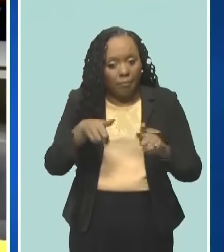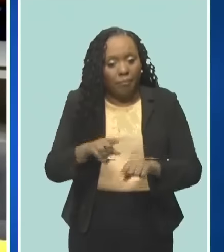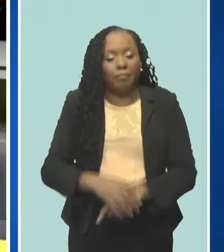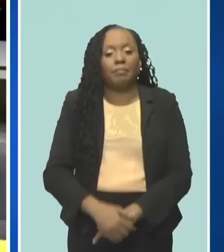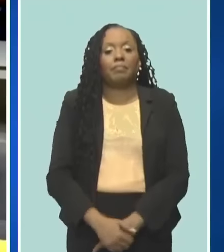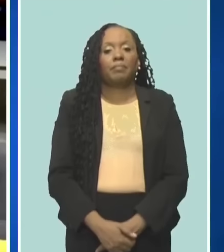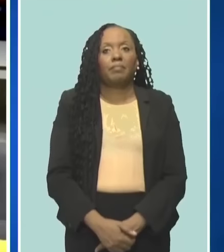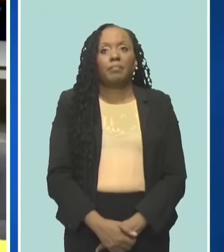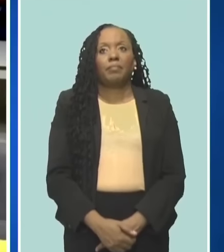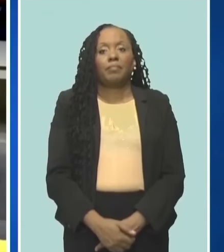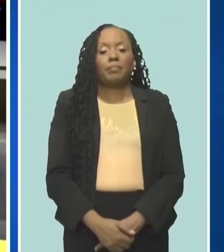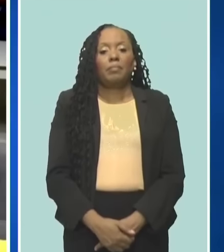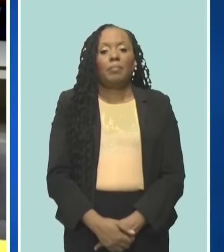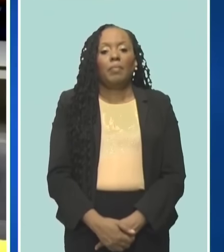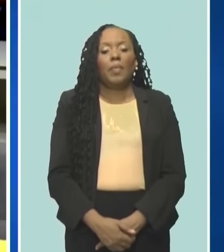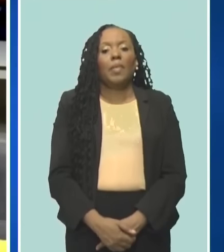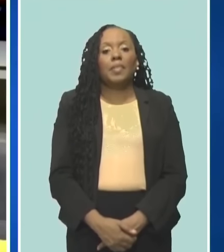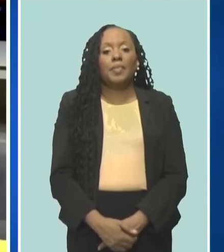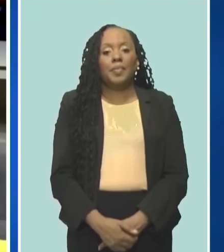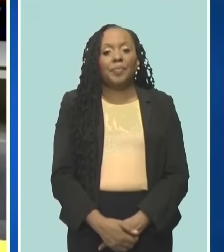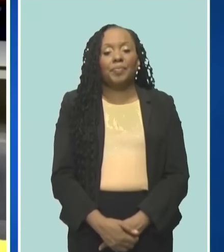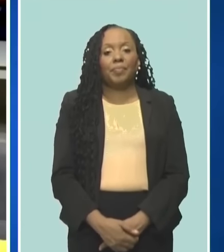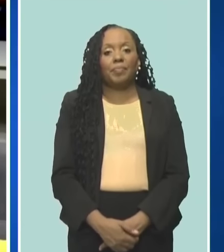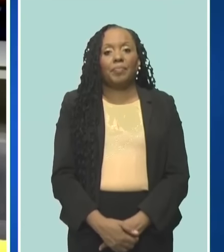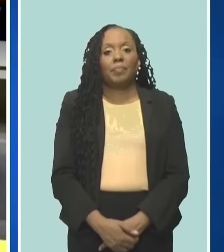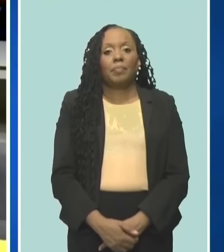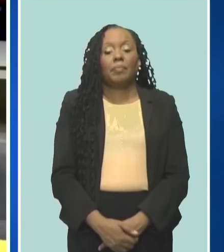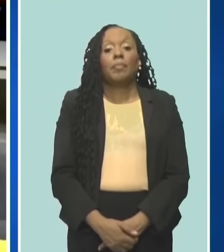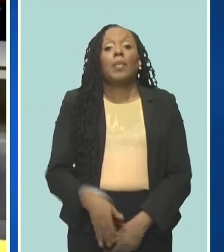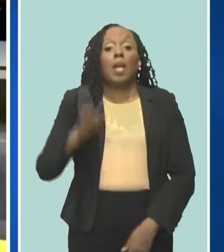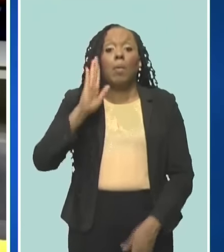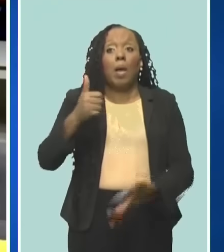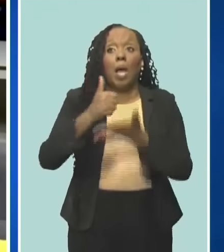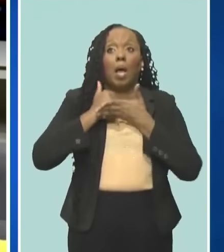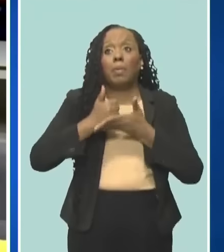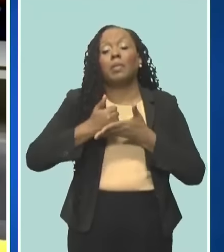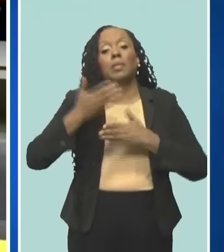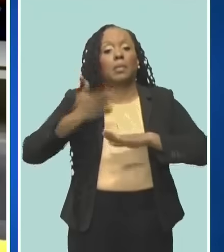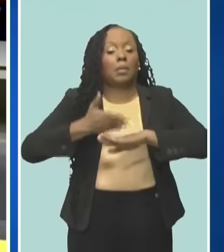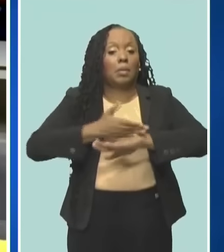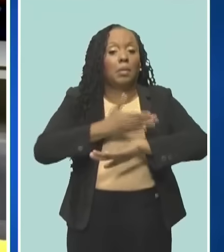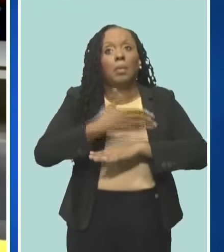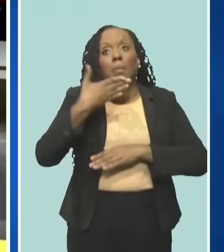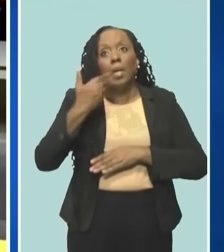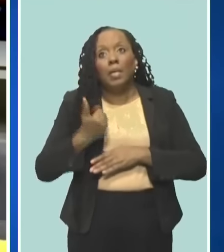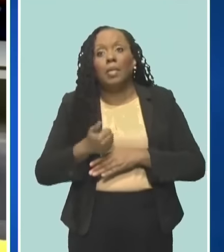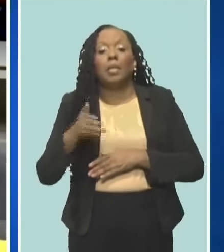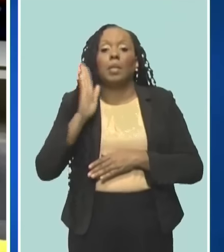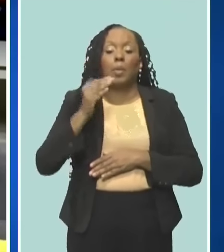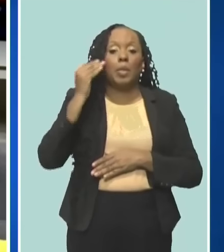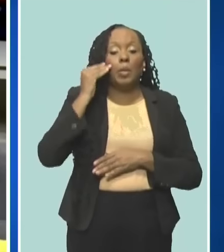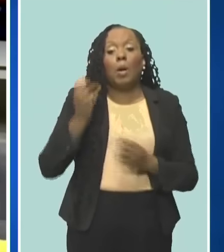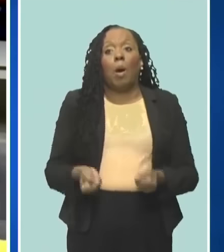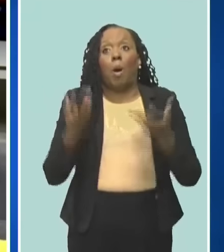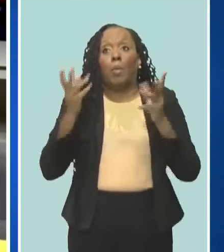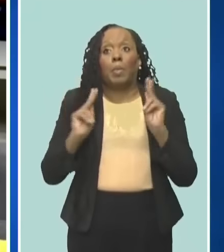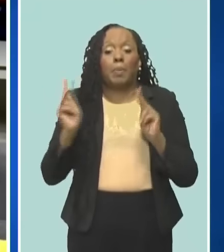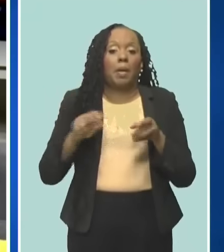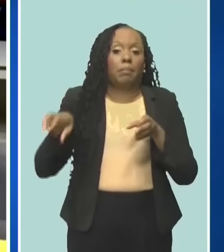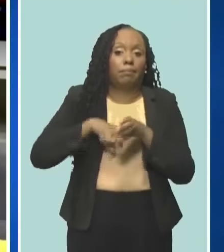what the system is going to do for the board is to help us be more efficient in that we'll be able to track our ridership better. We'll be able to pick up